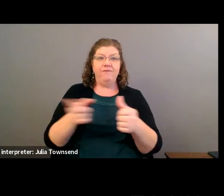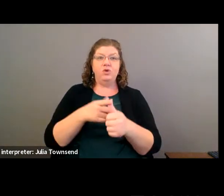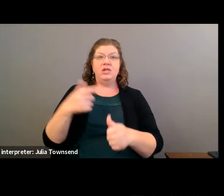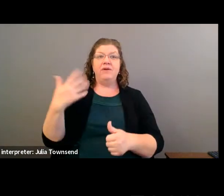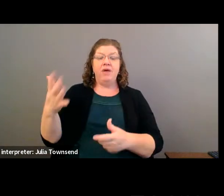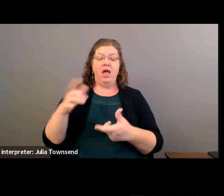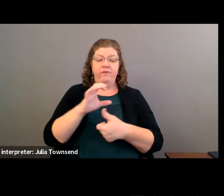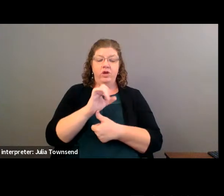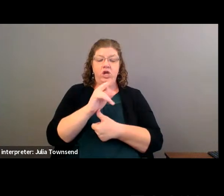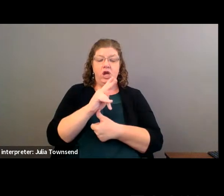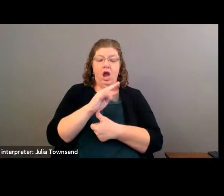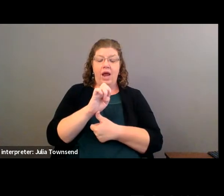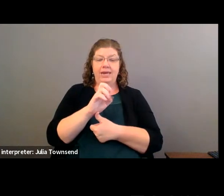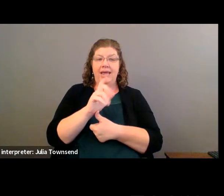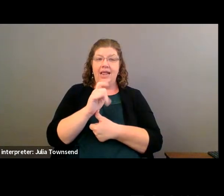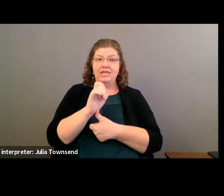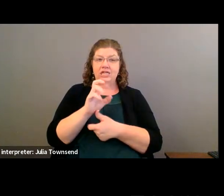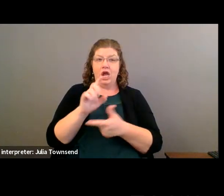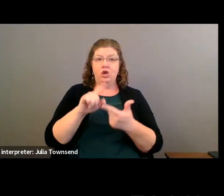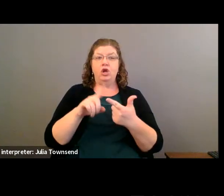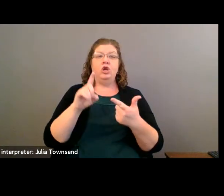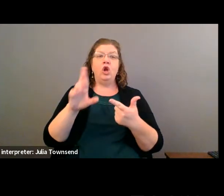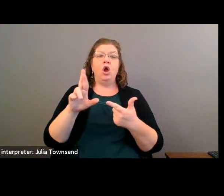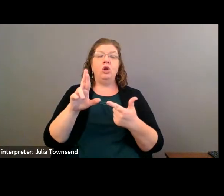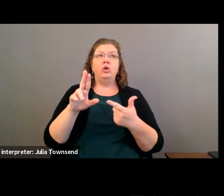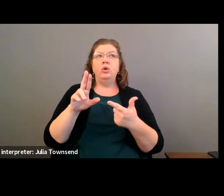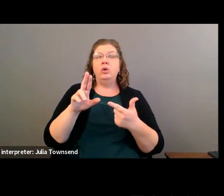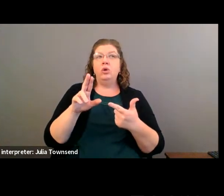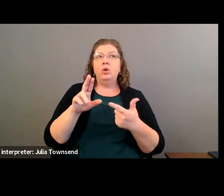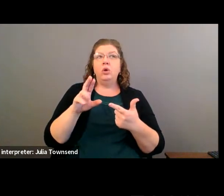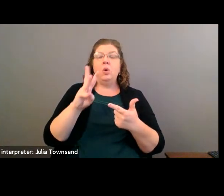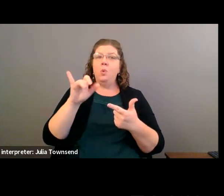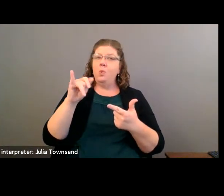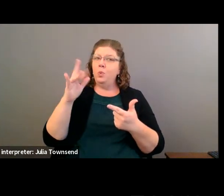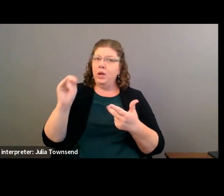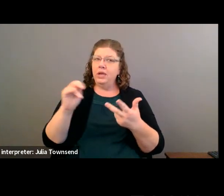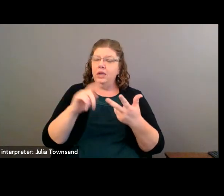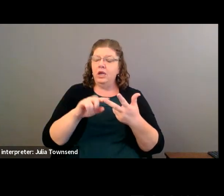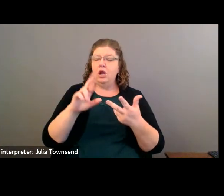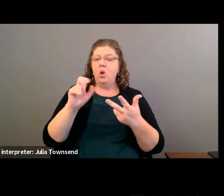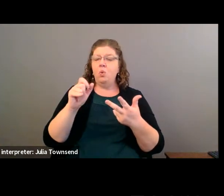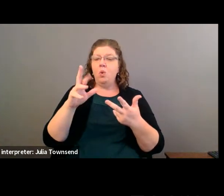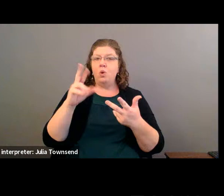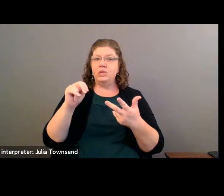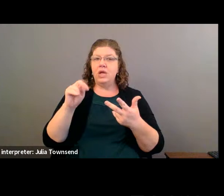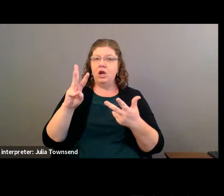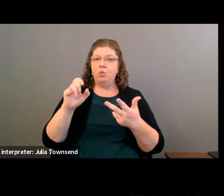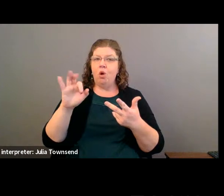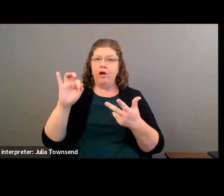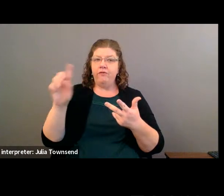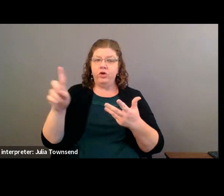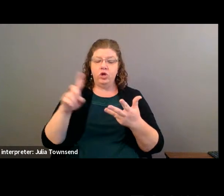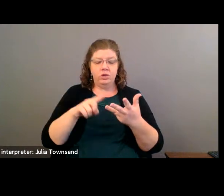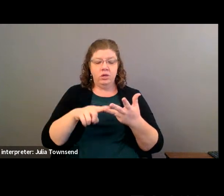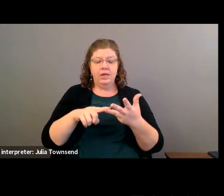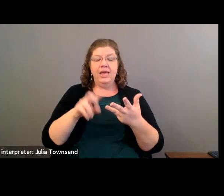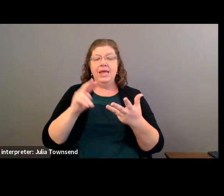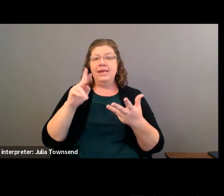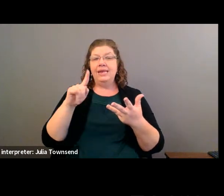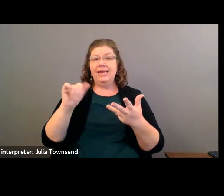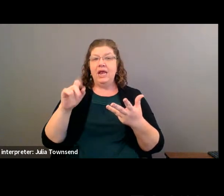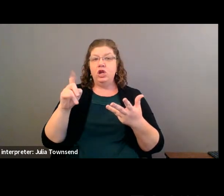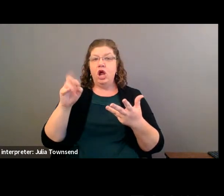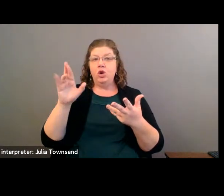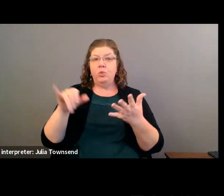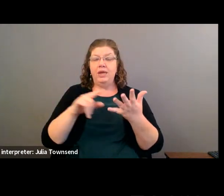Connie Alexander, Dr. Jesus Witten, Roseanne Crawford, Nina Daughtery, and